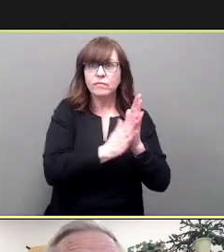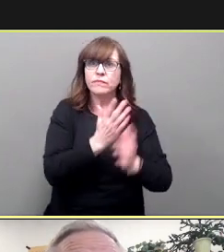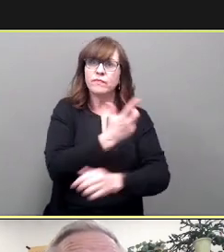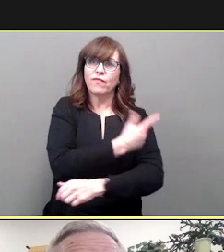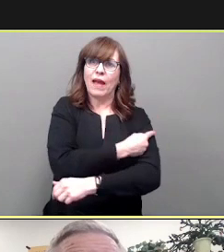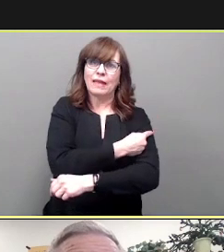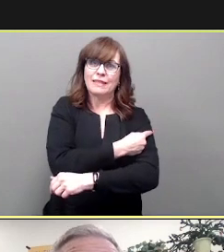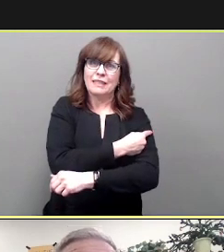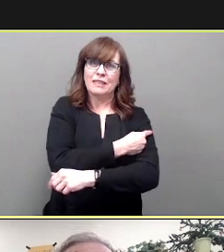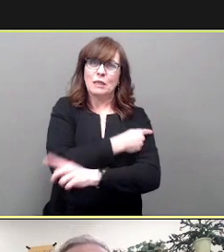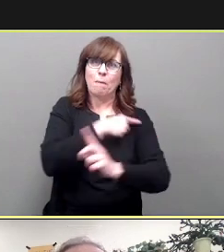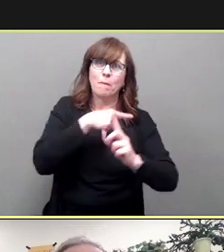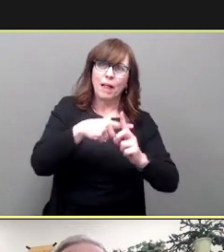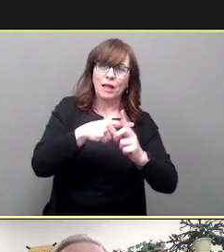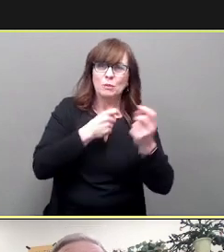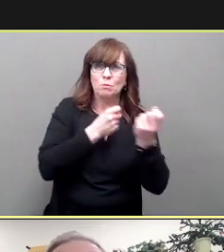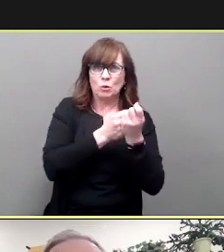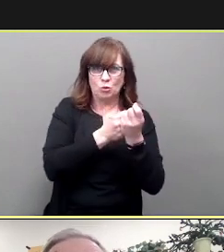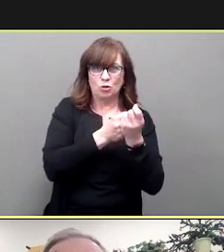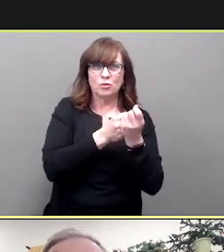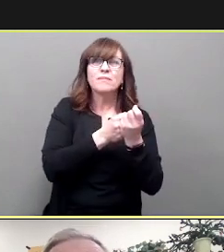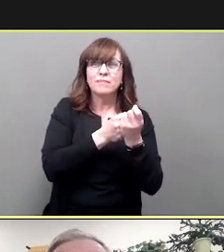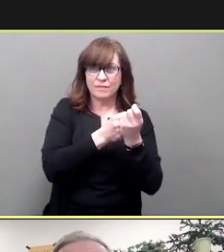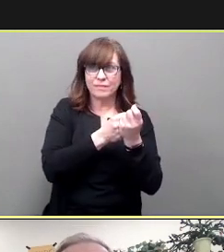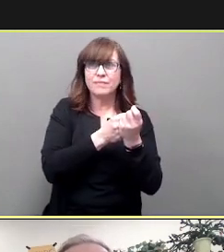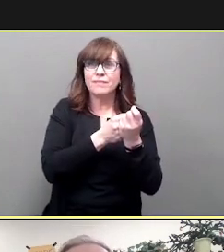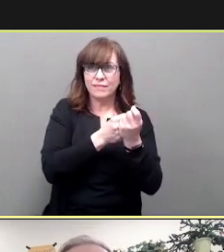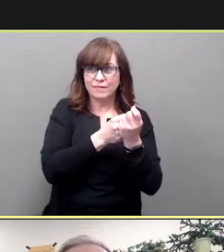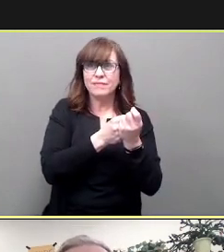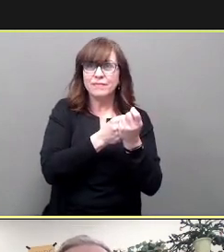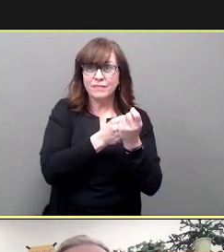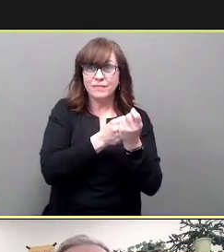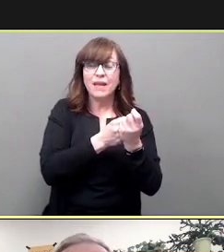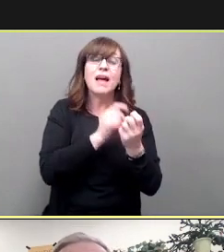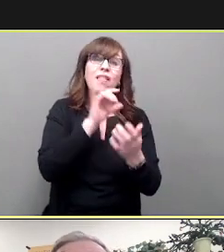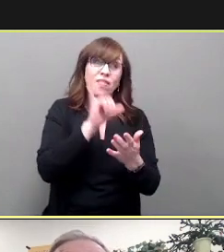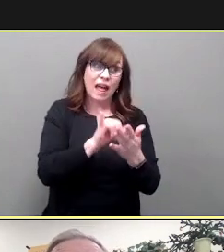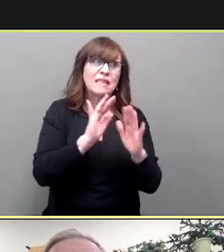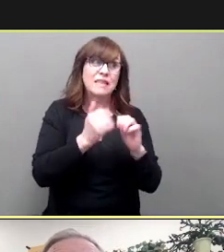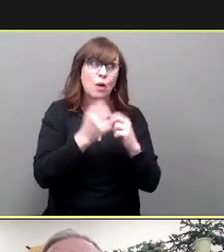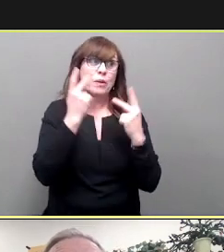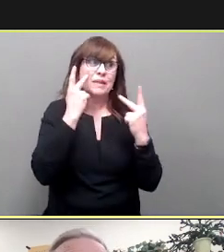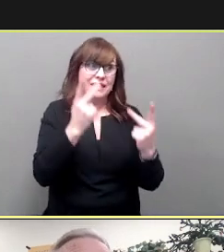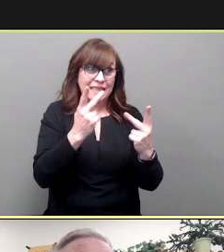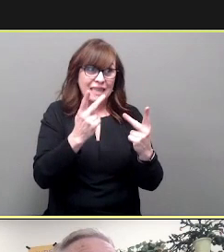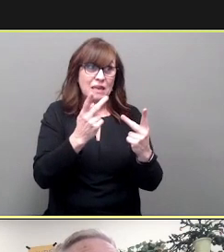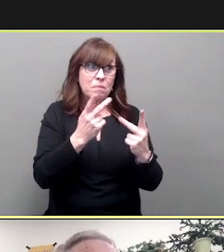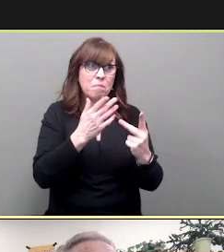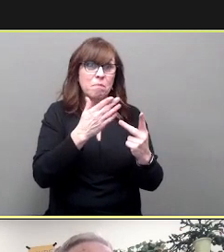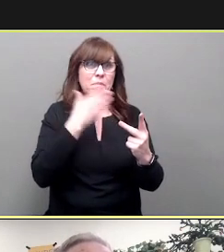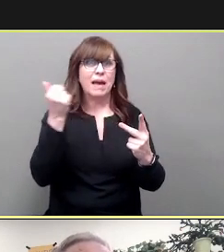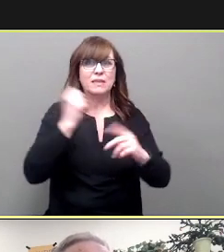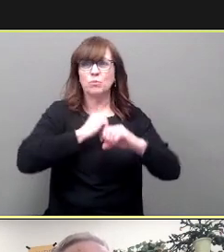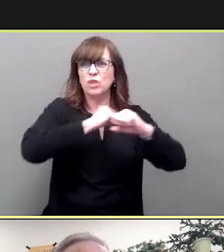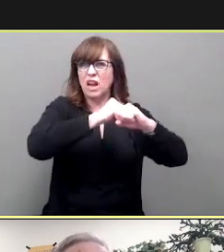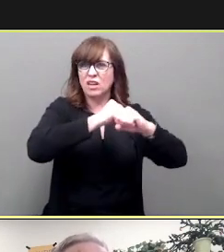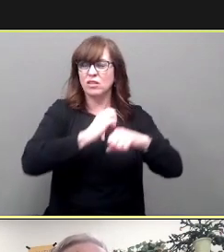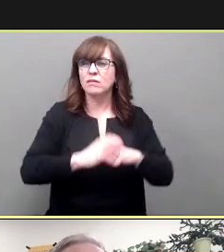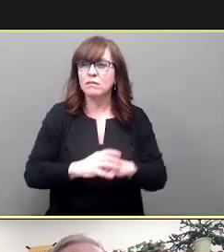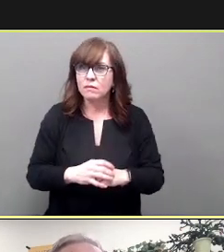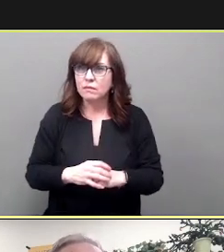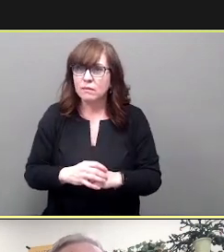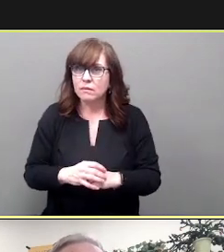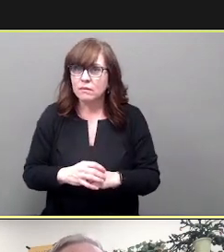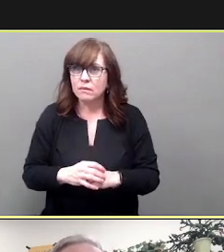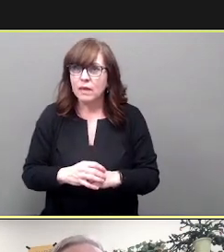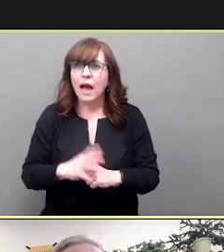plus booster. And that's what we're really seeing in our own New Mexico data, is providing the most protection. And I think we're about to